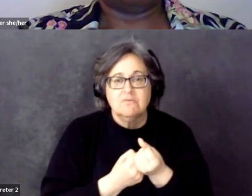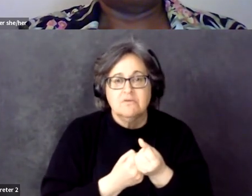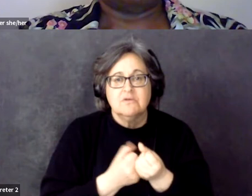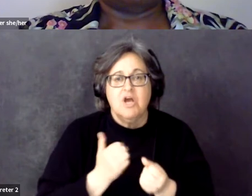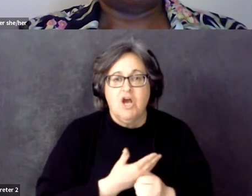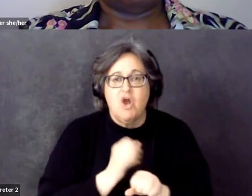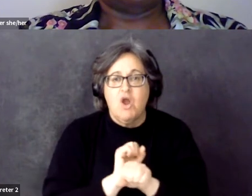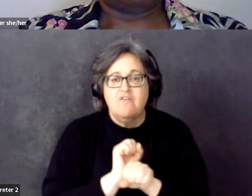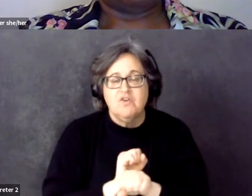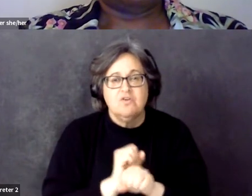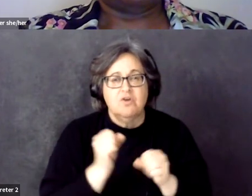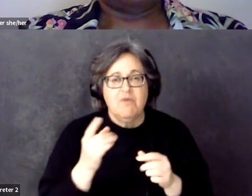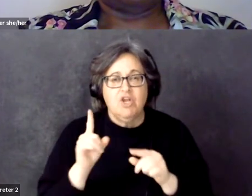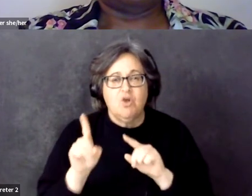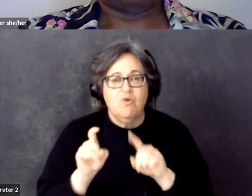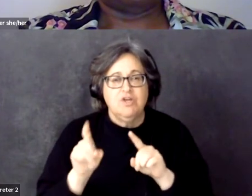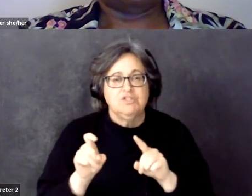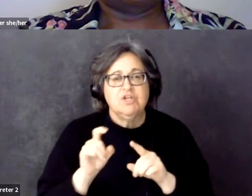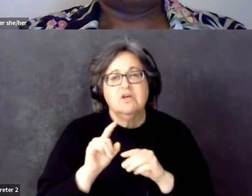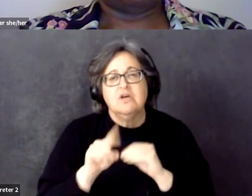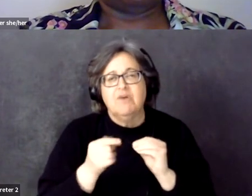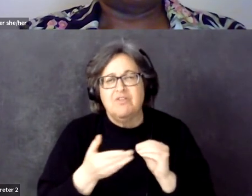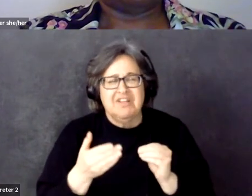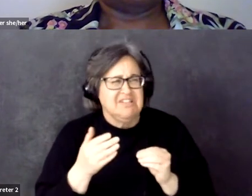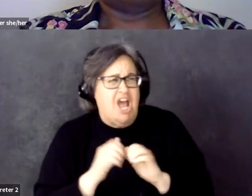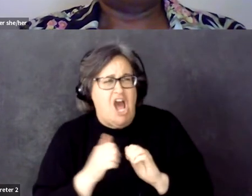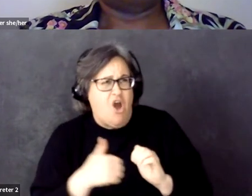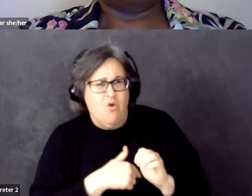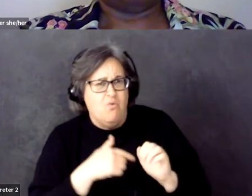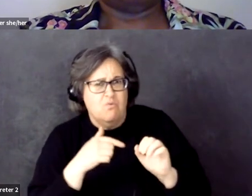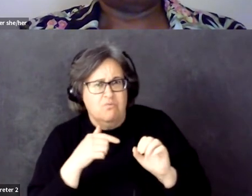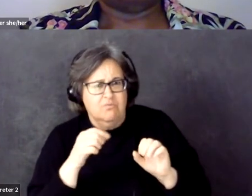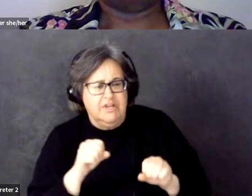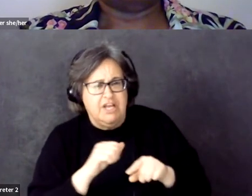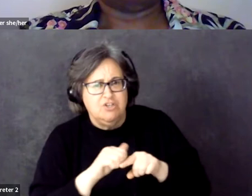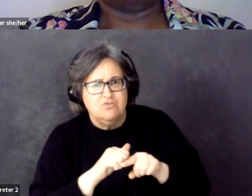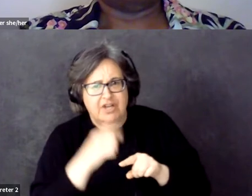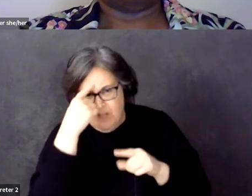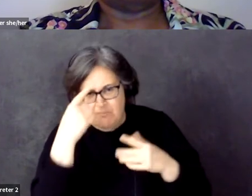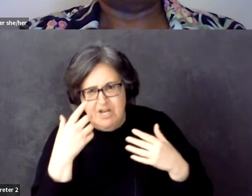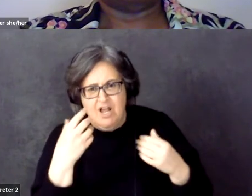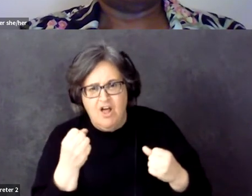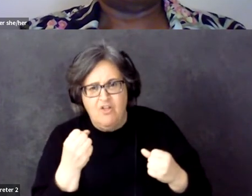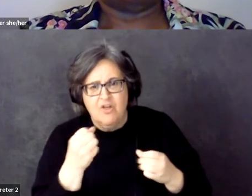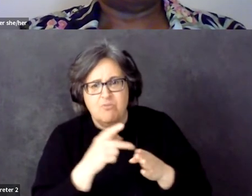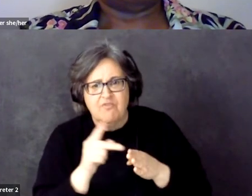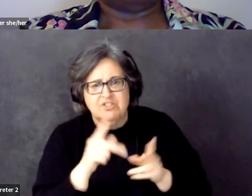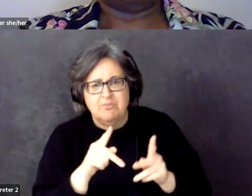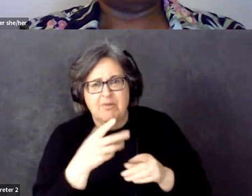effort, because there are a lot of questions with key things like how can we train mental health professionals outside of these institutions?